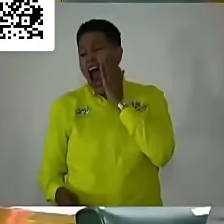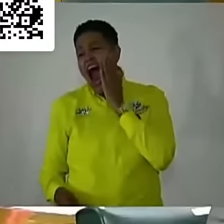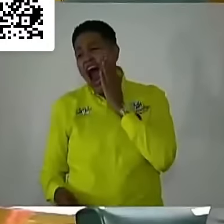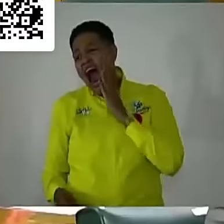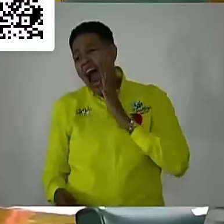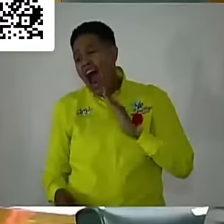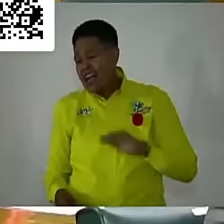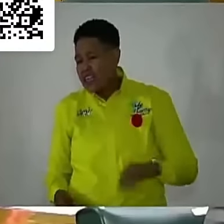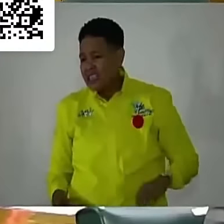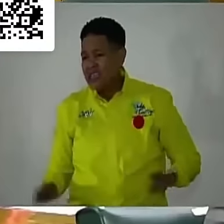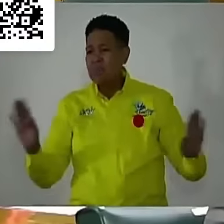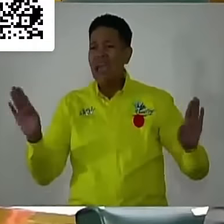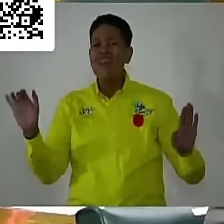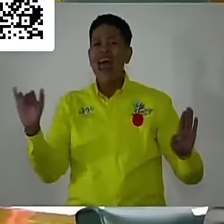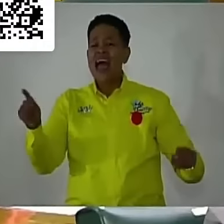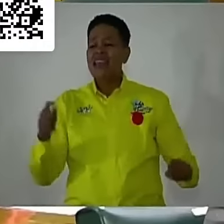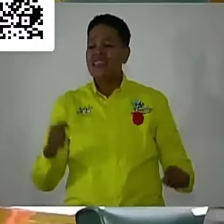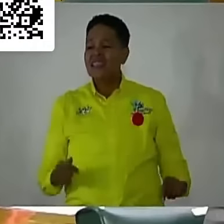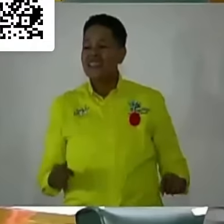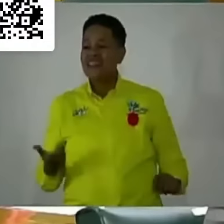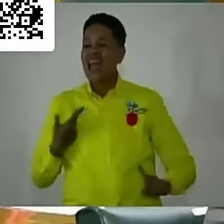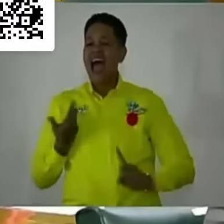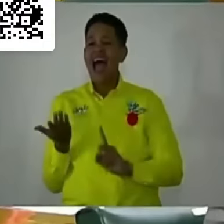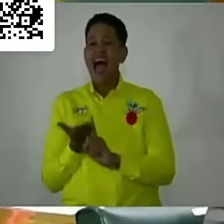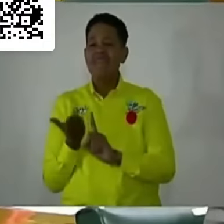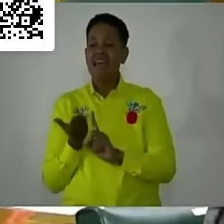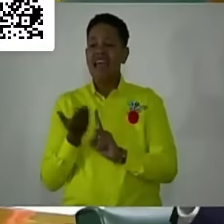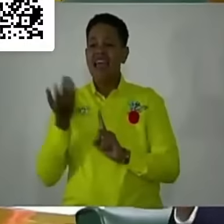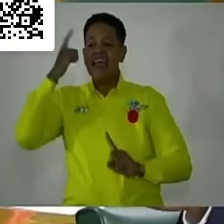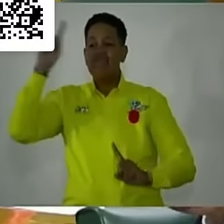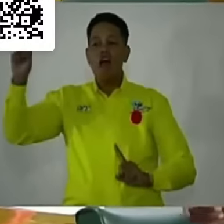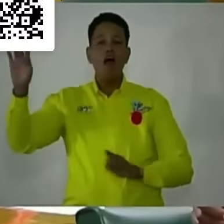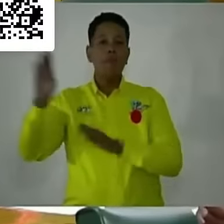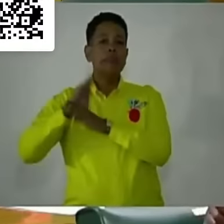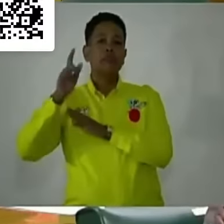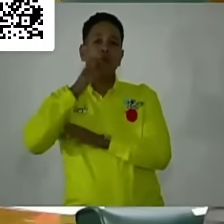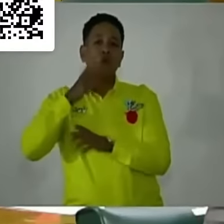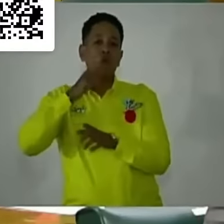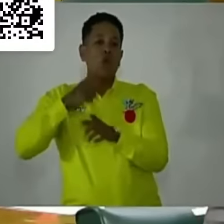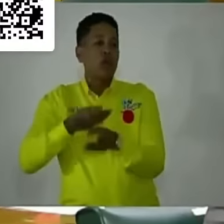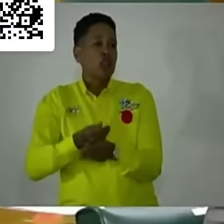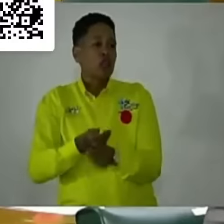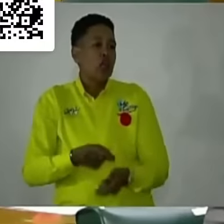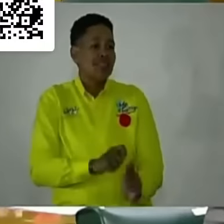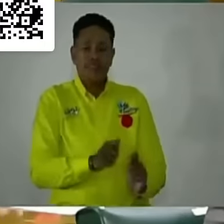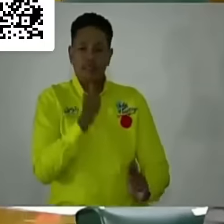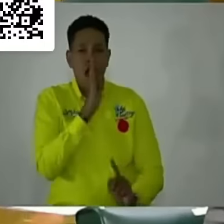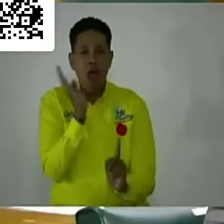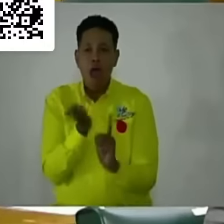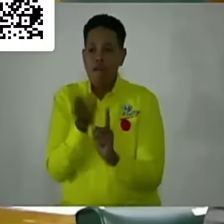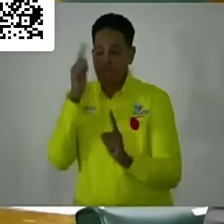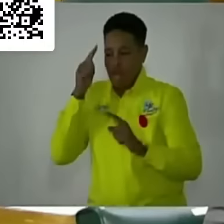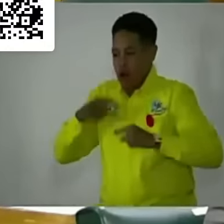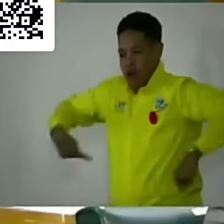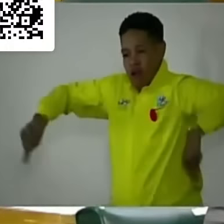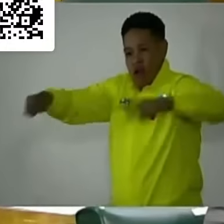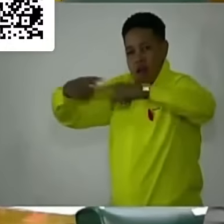behaves often as if they are an advocate for the industry, not an advocate